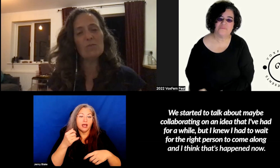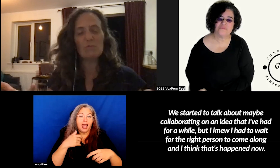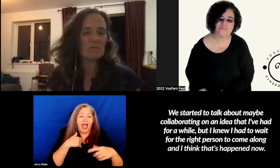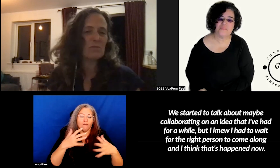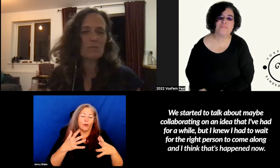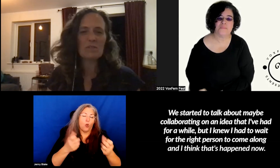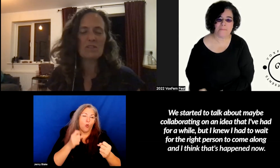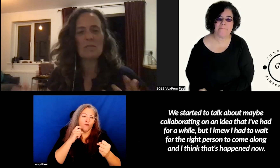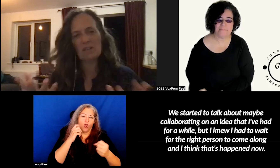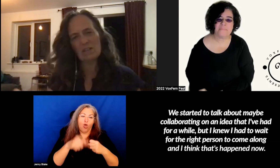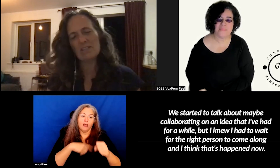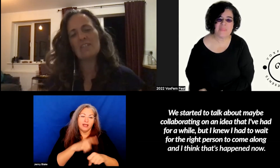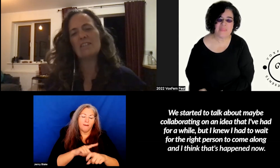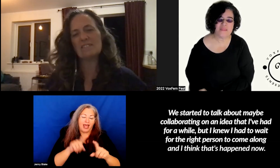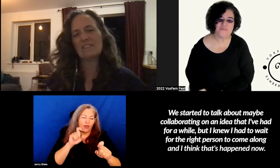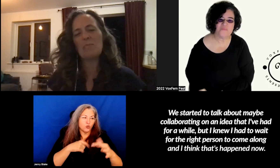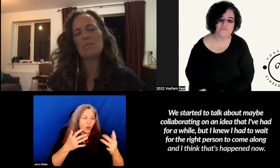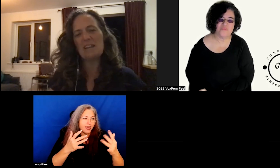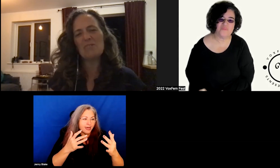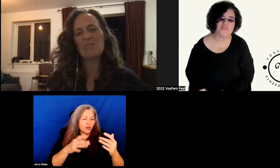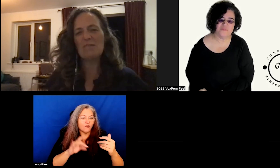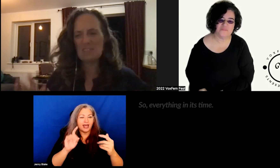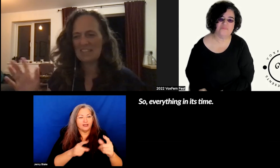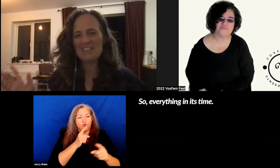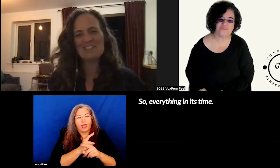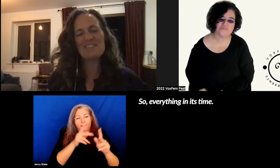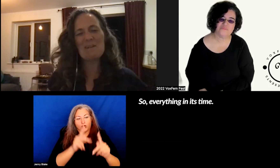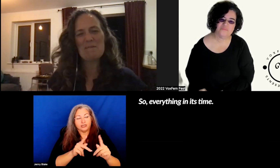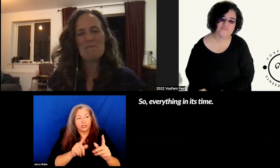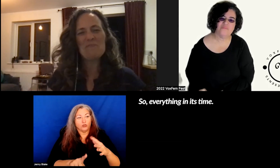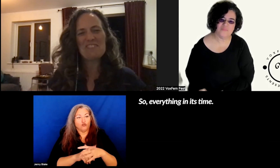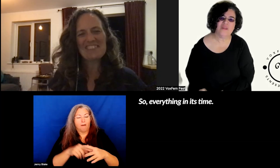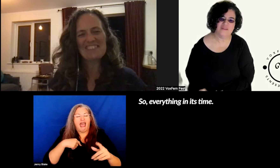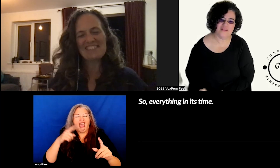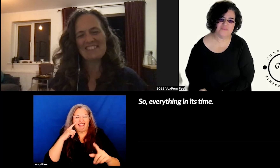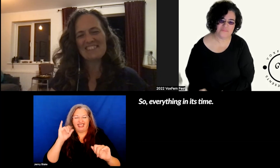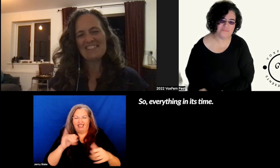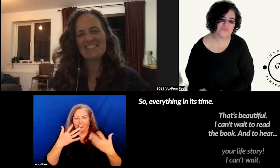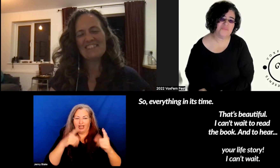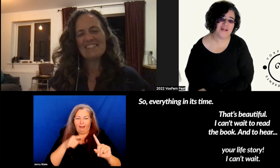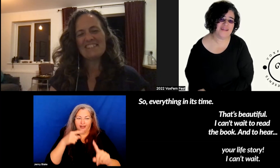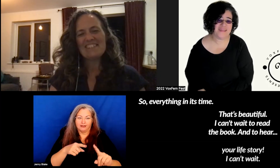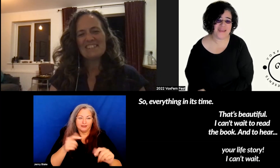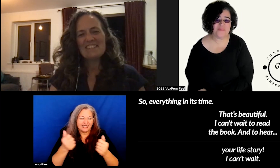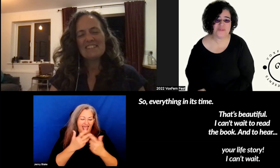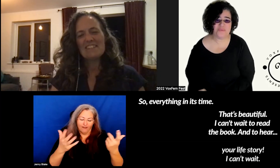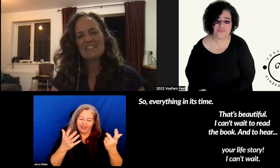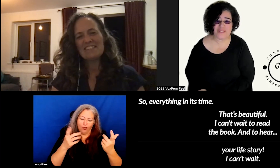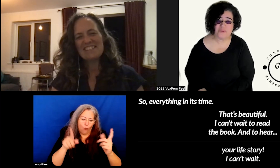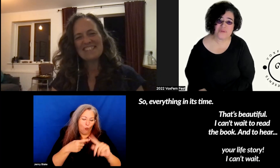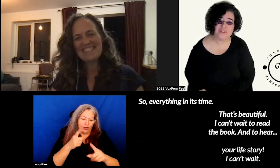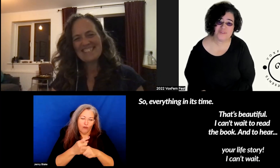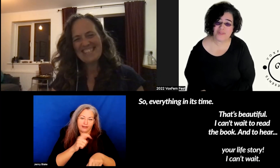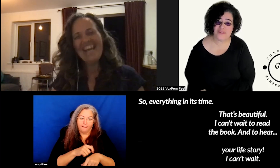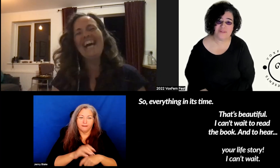you know, for the right person to come along. And I think that's happened now. So everything in its time. That's beautiful. I can't wait to read